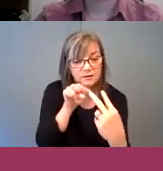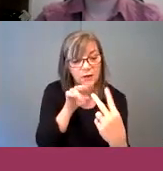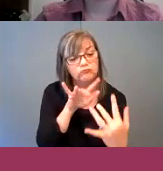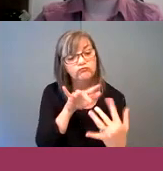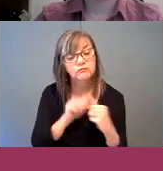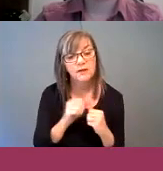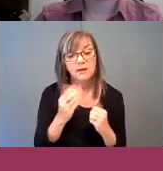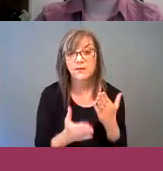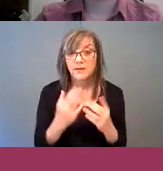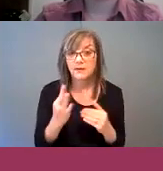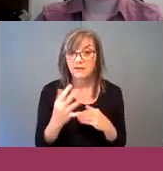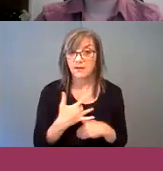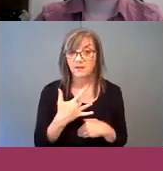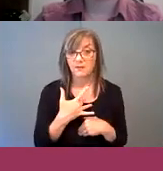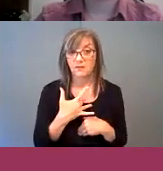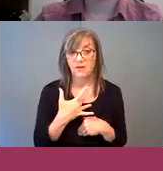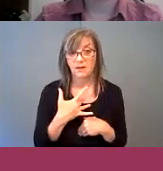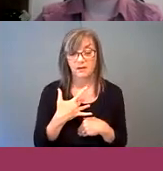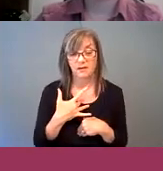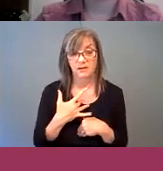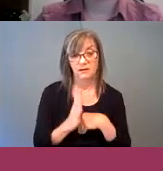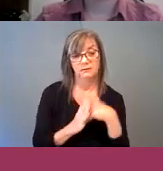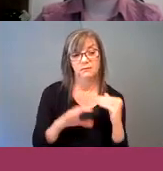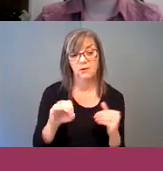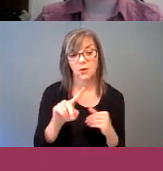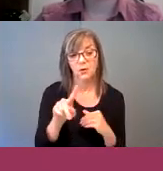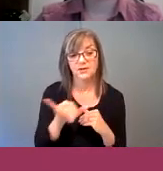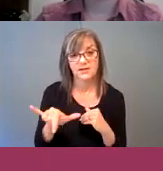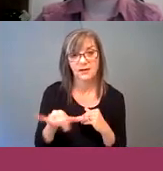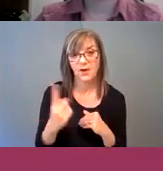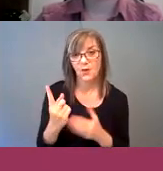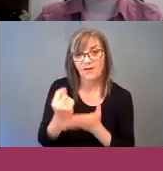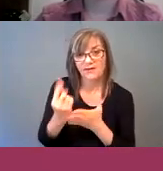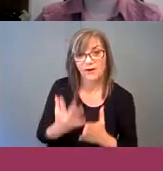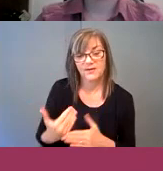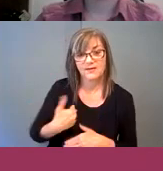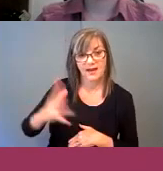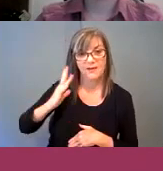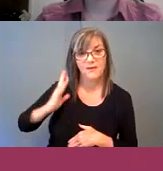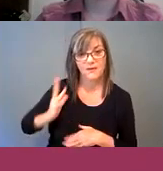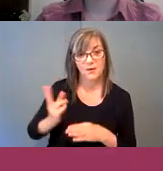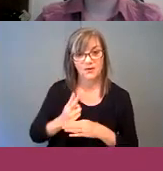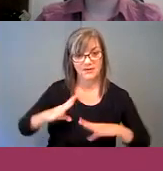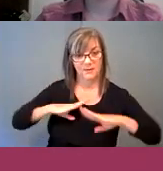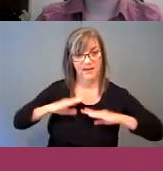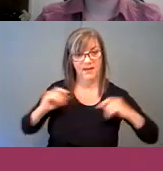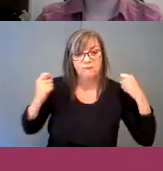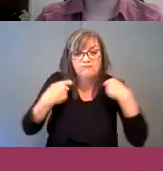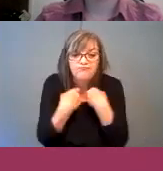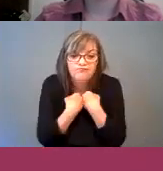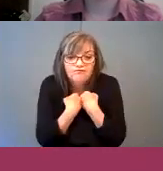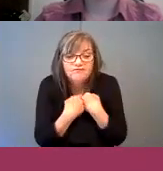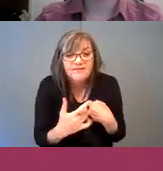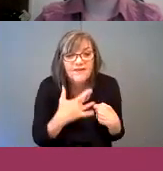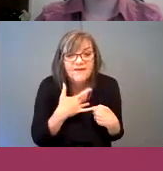comfortable, even if someone looks cozy themselves. Like I've had a therapist who wrapped themselves in a blanket, and that felt really comforting to